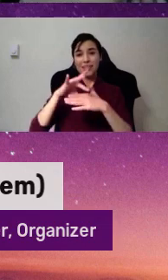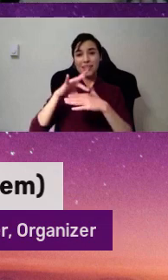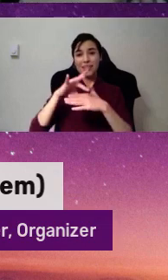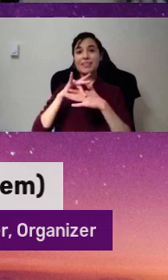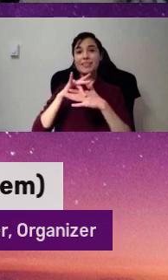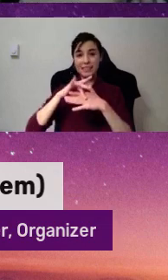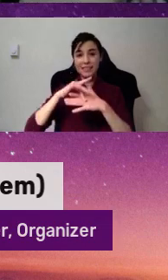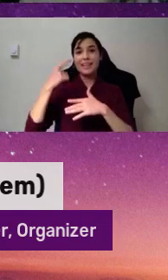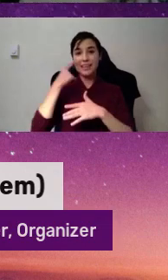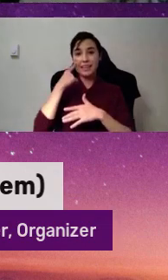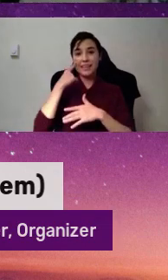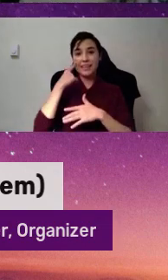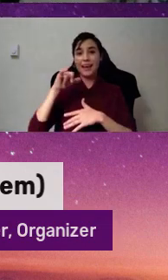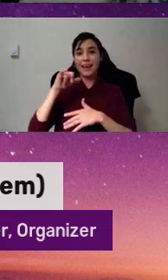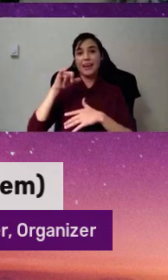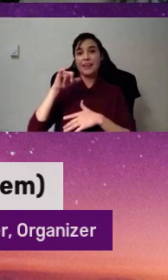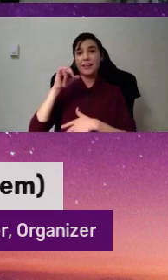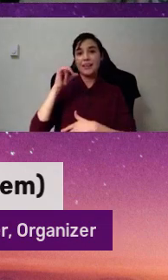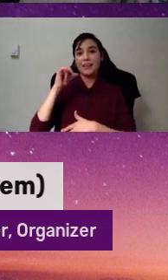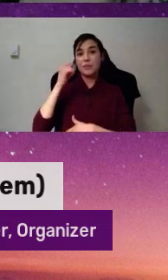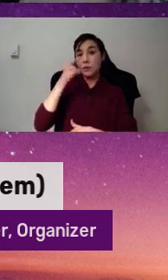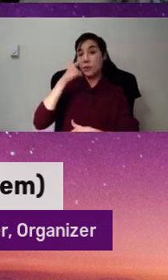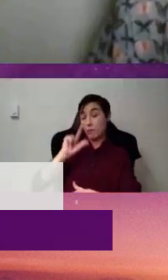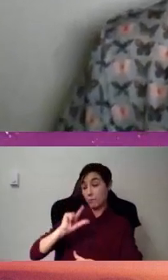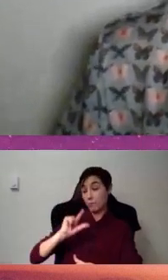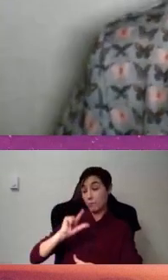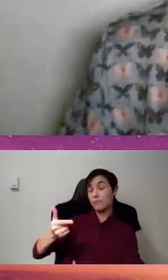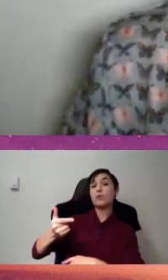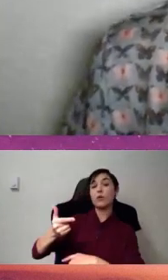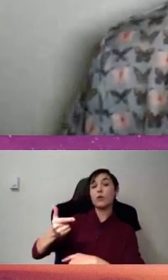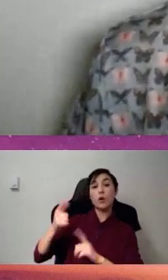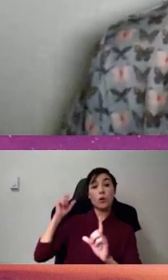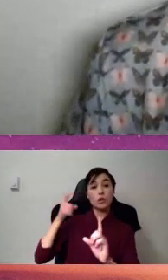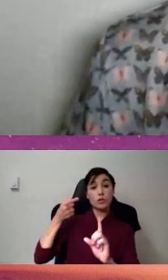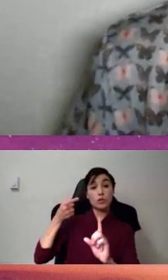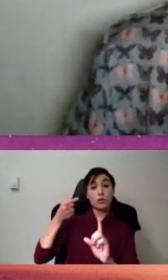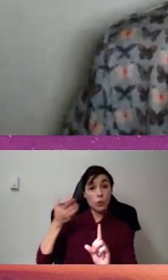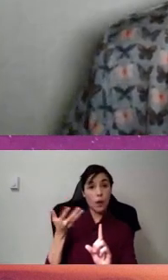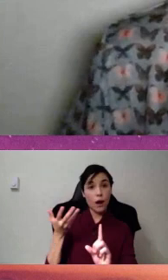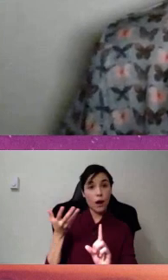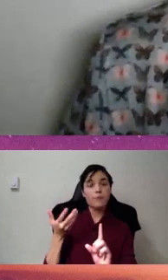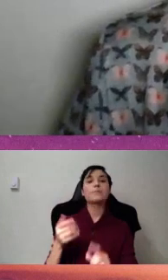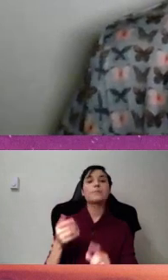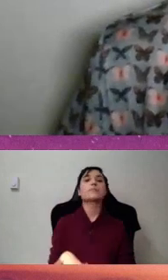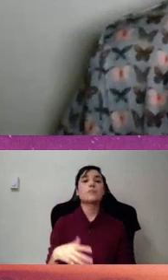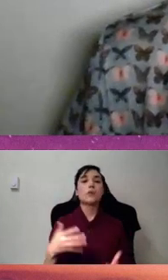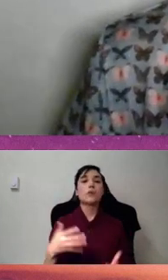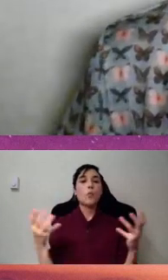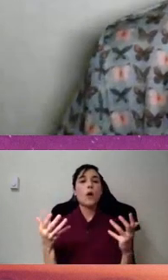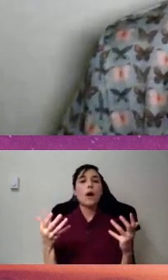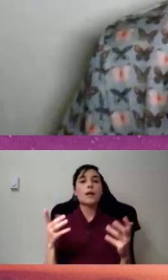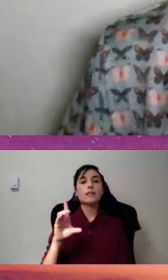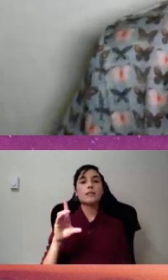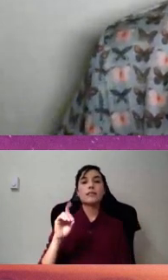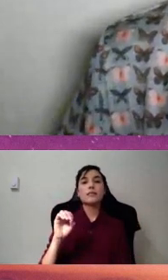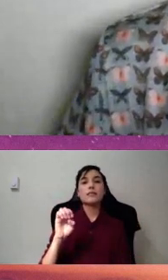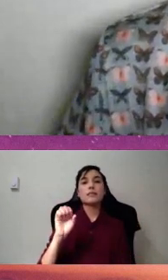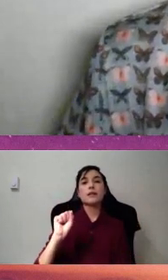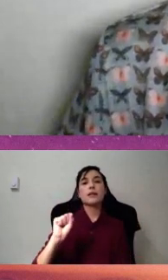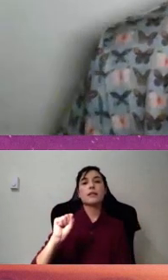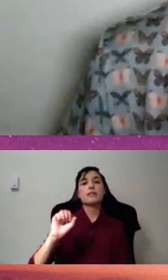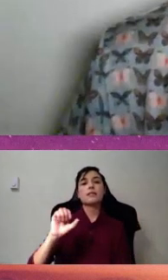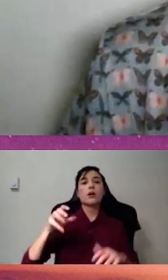Ara, is it okay if you start us off with this round? The question here is, what does colonialism mean to you? And how do you see colonialism